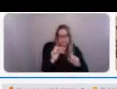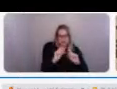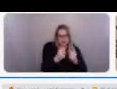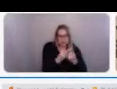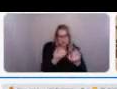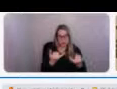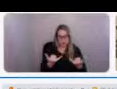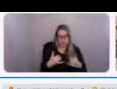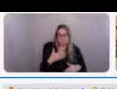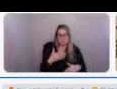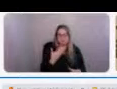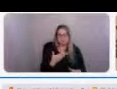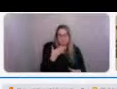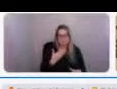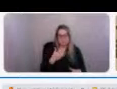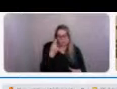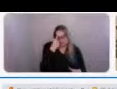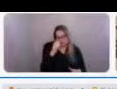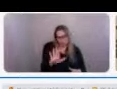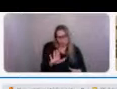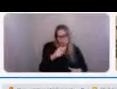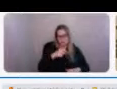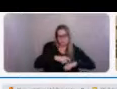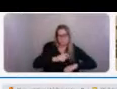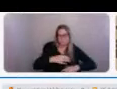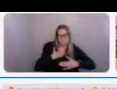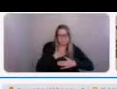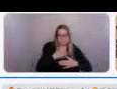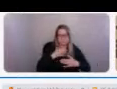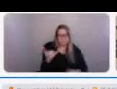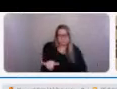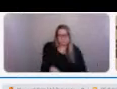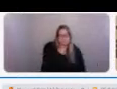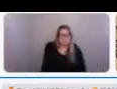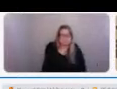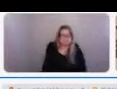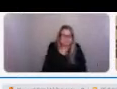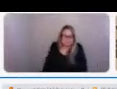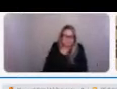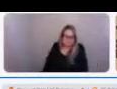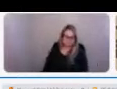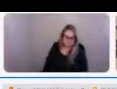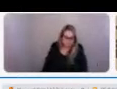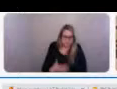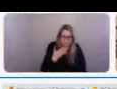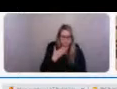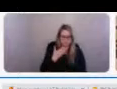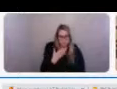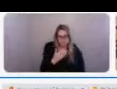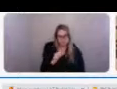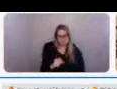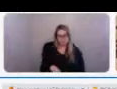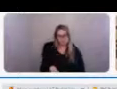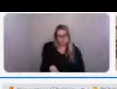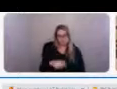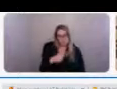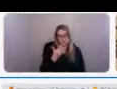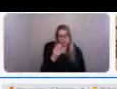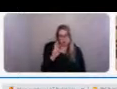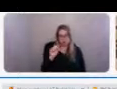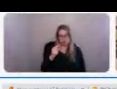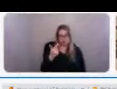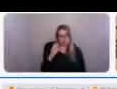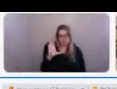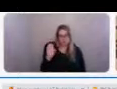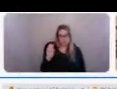time thank you so much for your time appreciate it thank you our next speaker is george pizarro